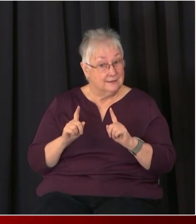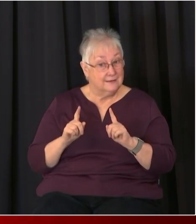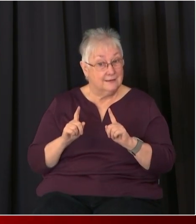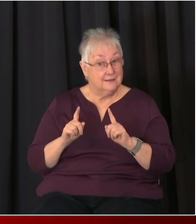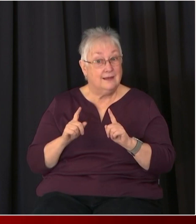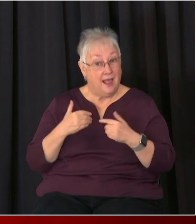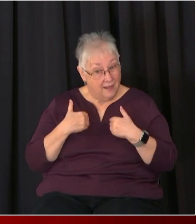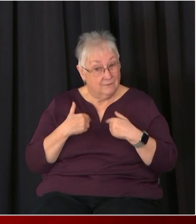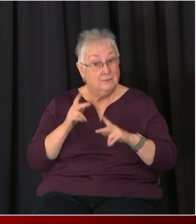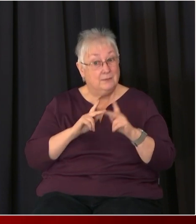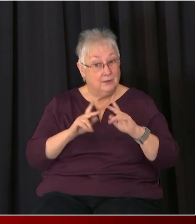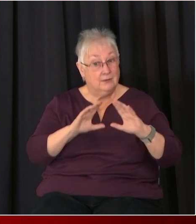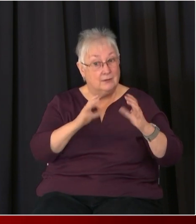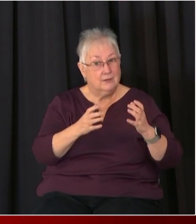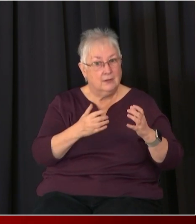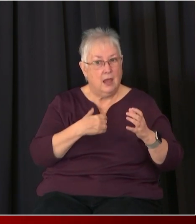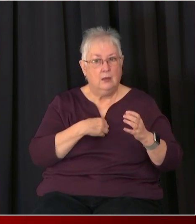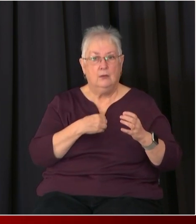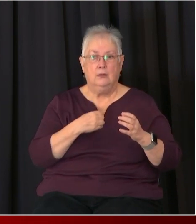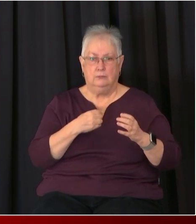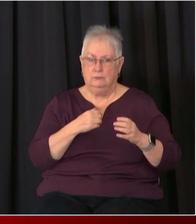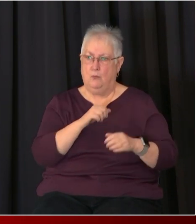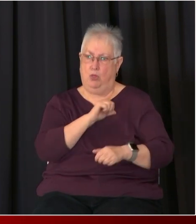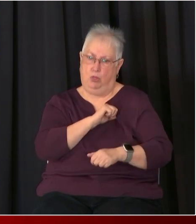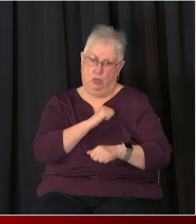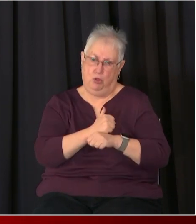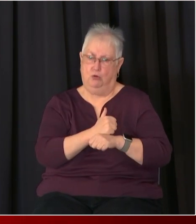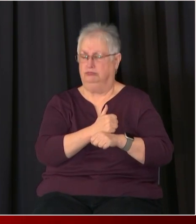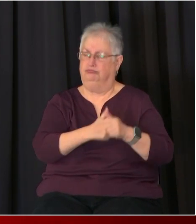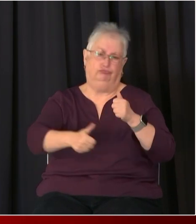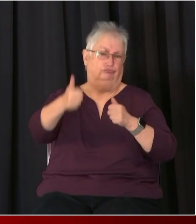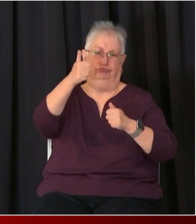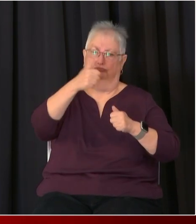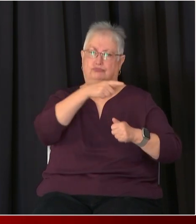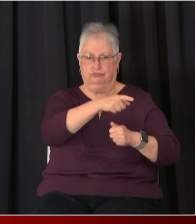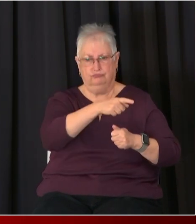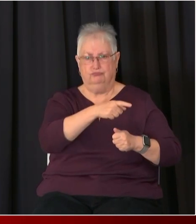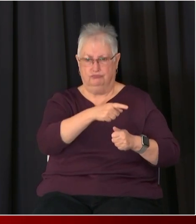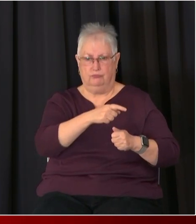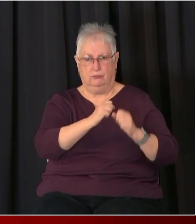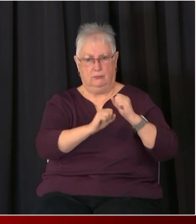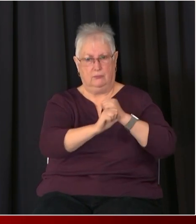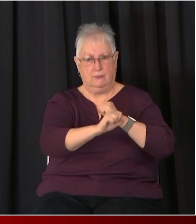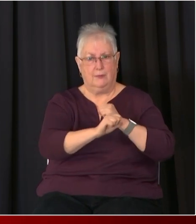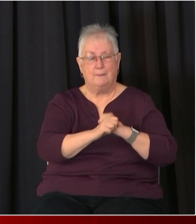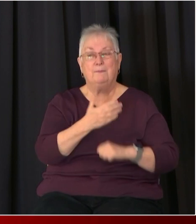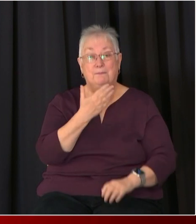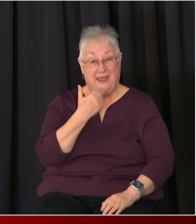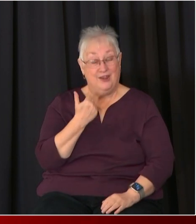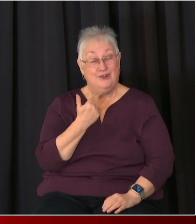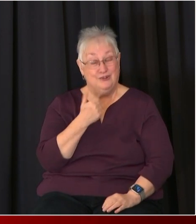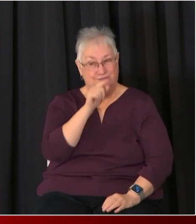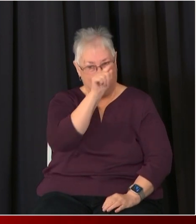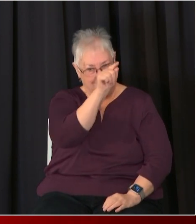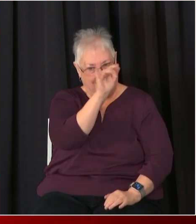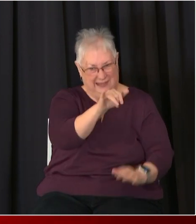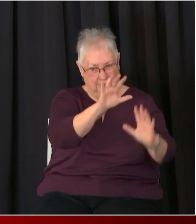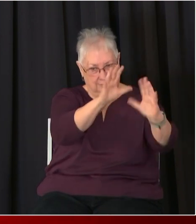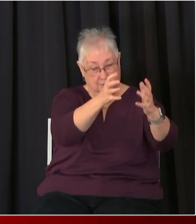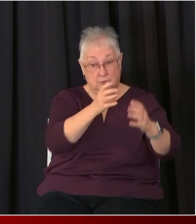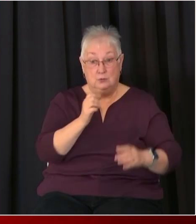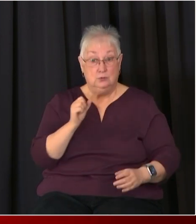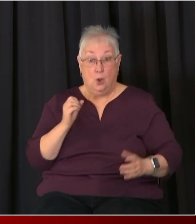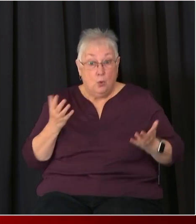of credibility with the community to talk about it, right? So we've been working very closely with members of the faith community,